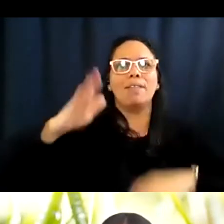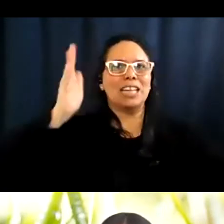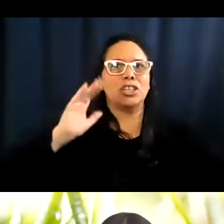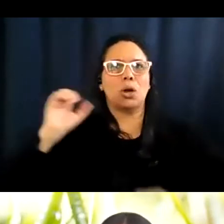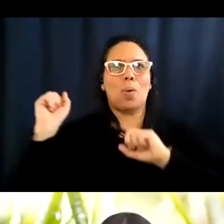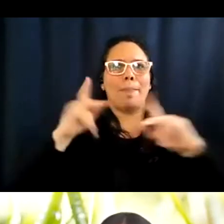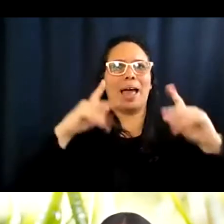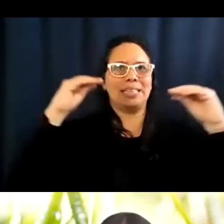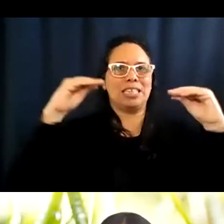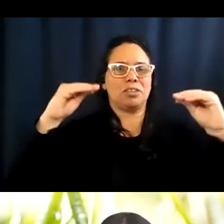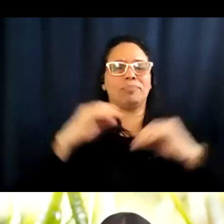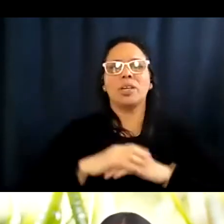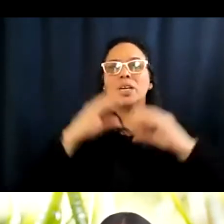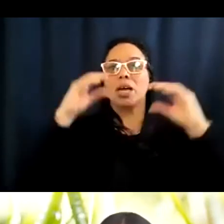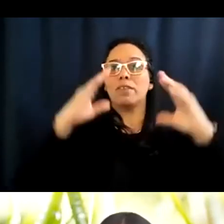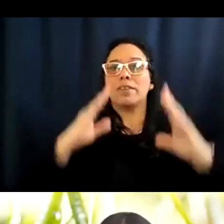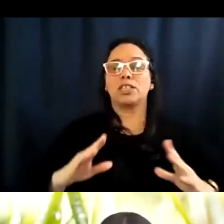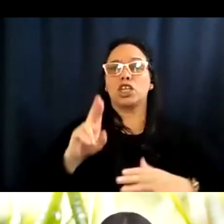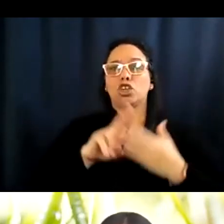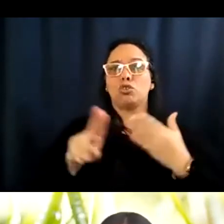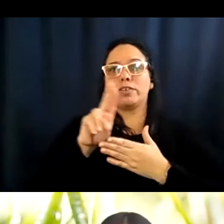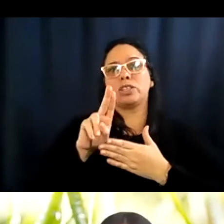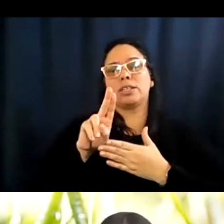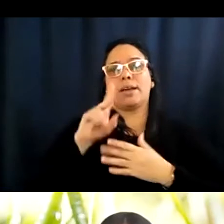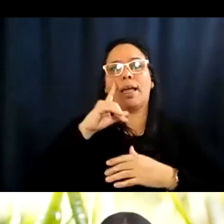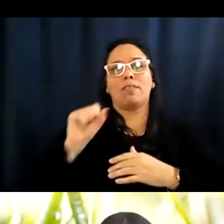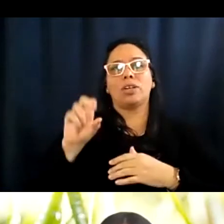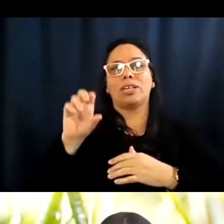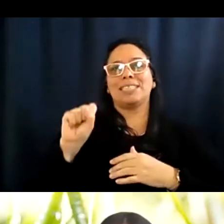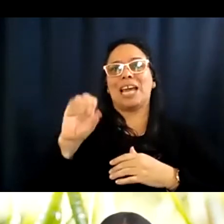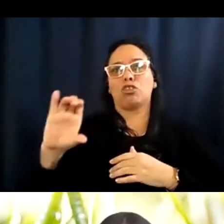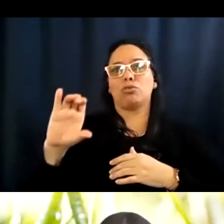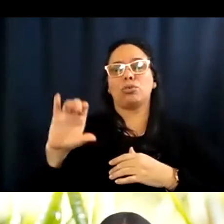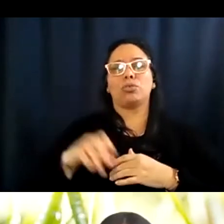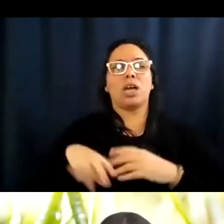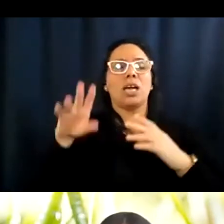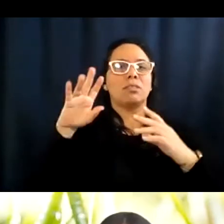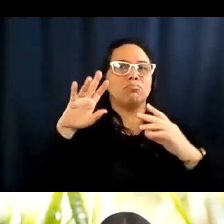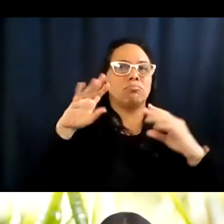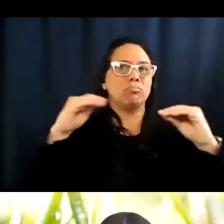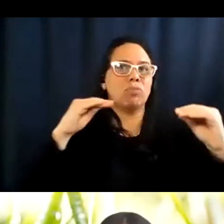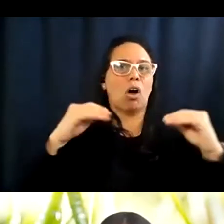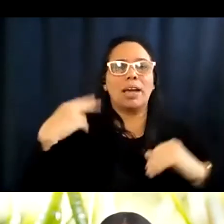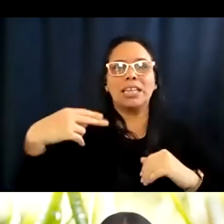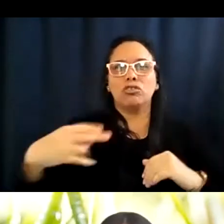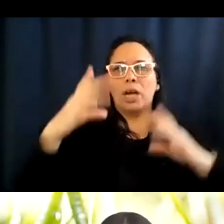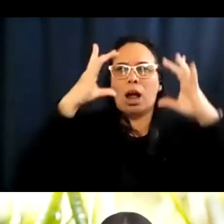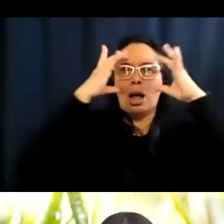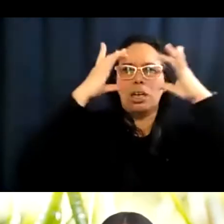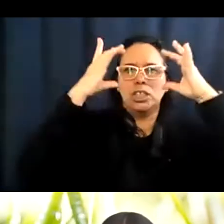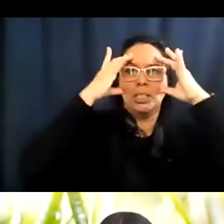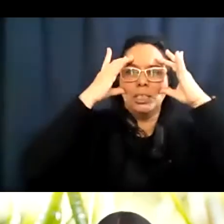a professor at the University of California, Santa Cruz, where she taught courses on the history of consciousness, retiring in